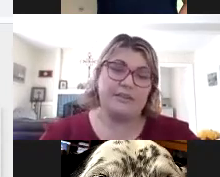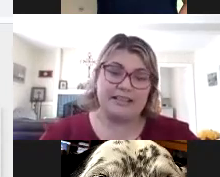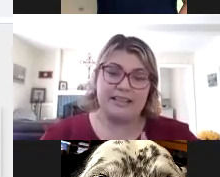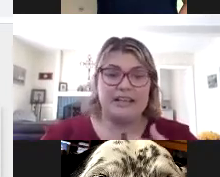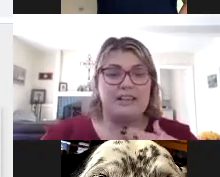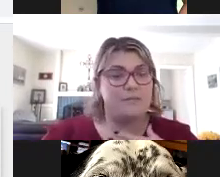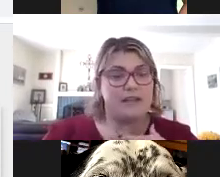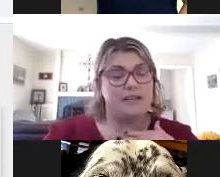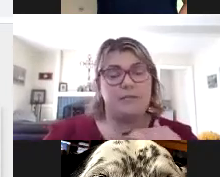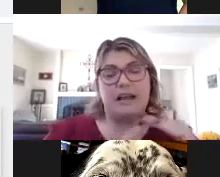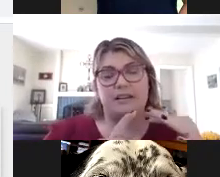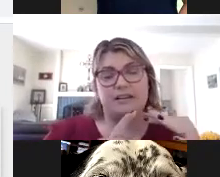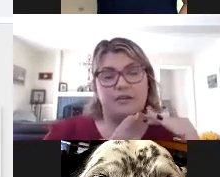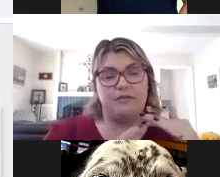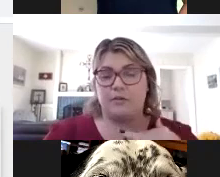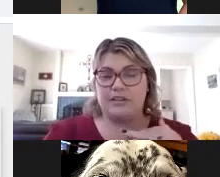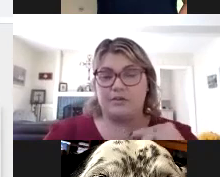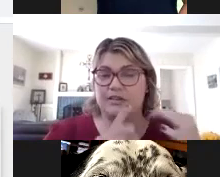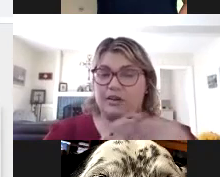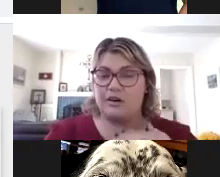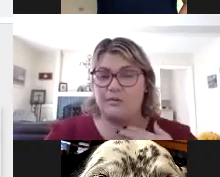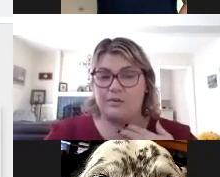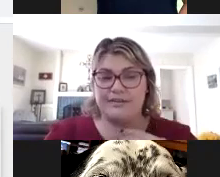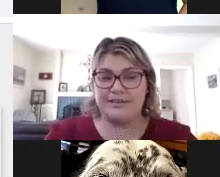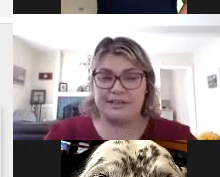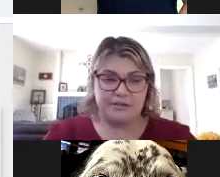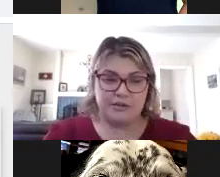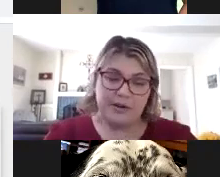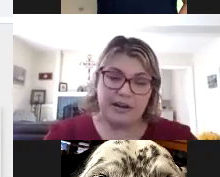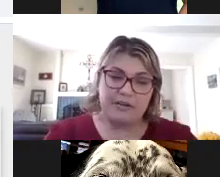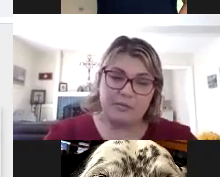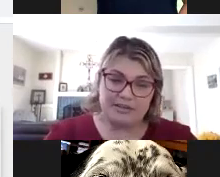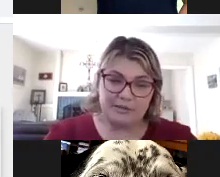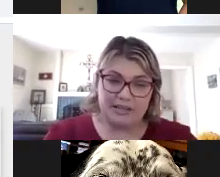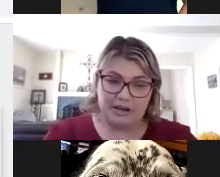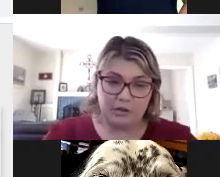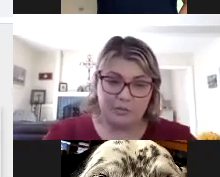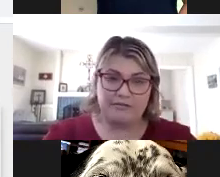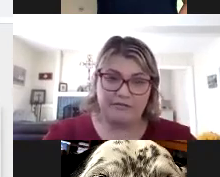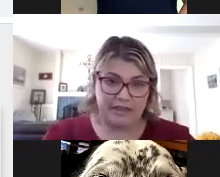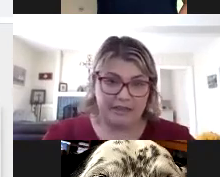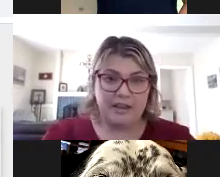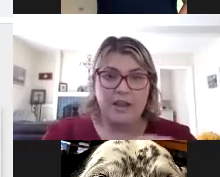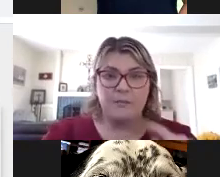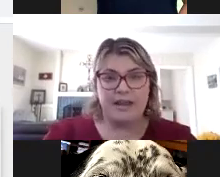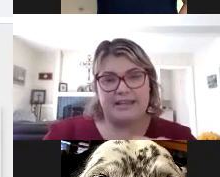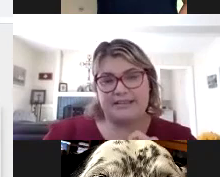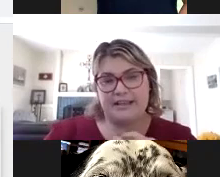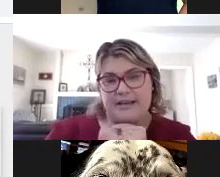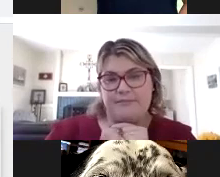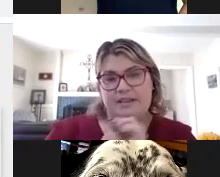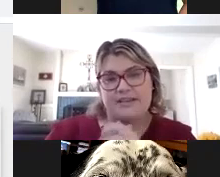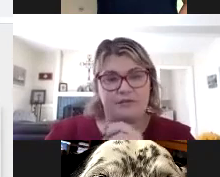So the last day to either mail in a ballot or a voter registration card or to drop one off in person was October the 5th.